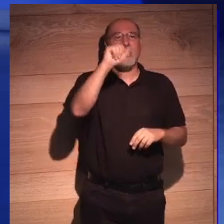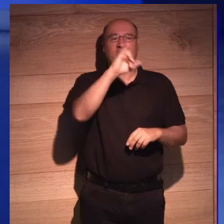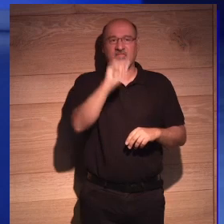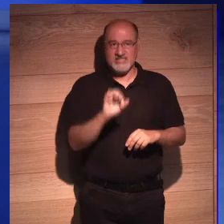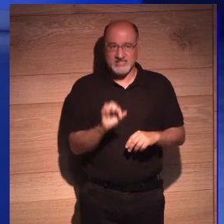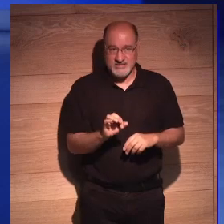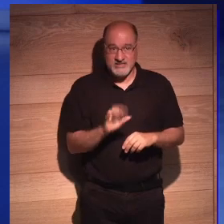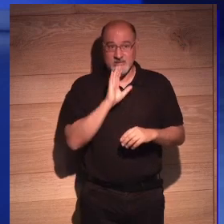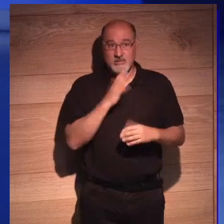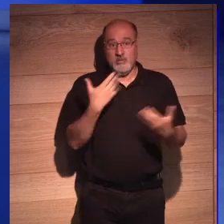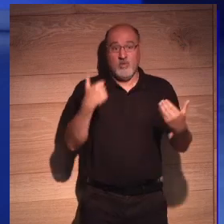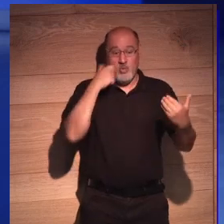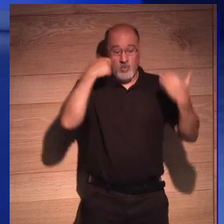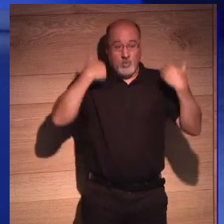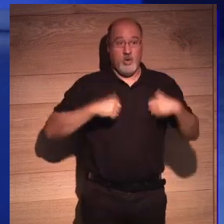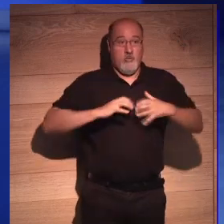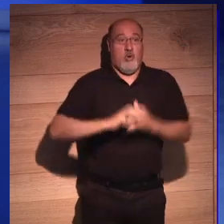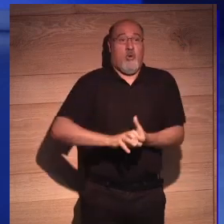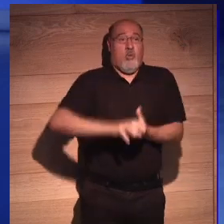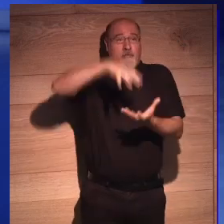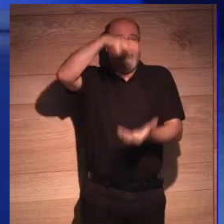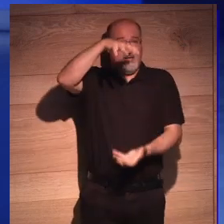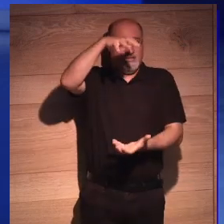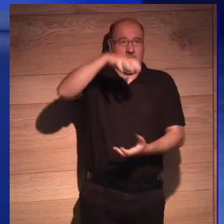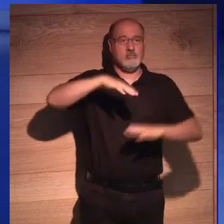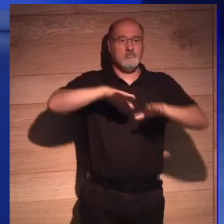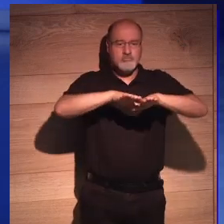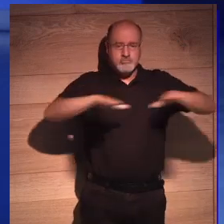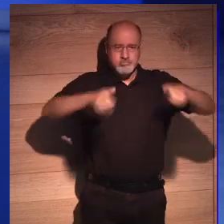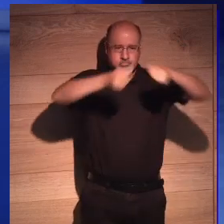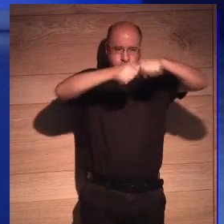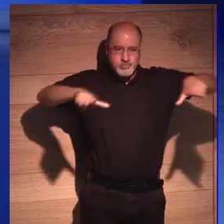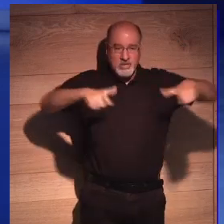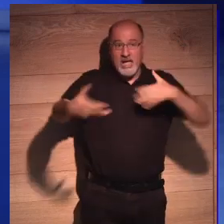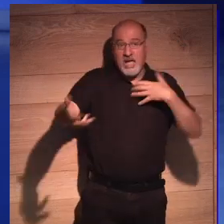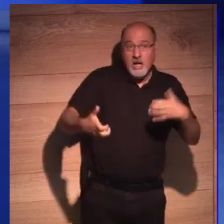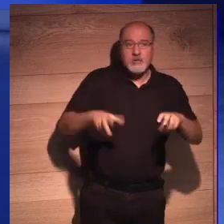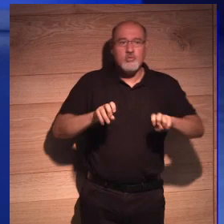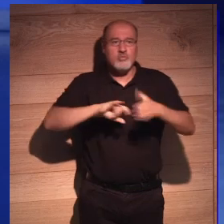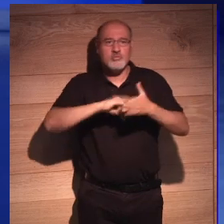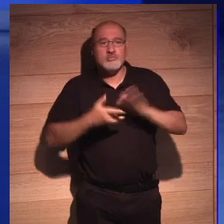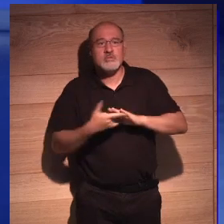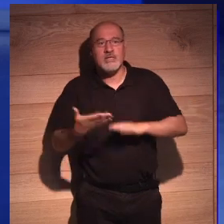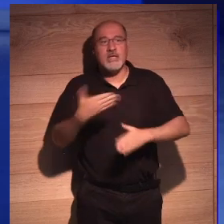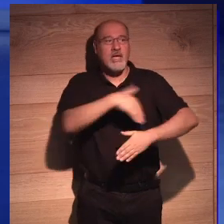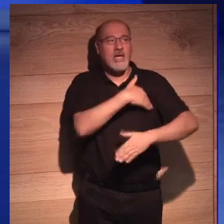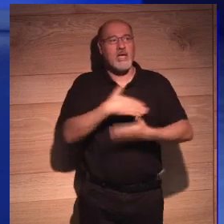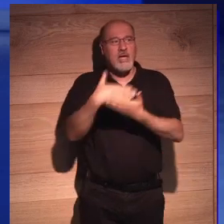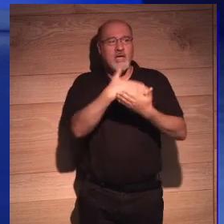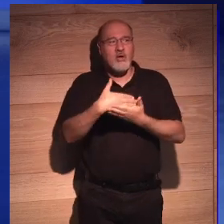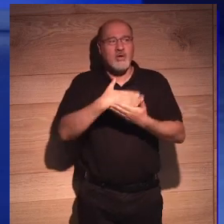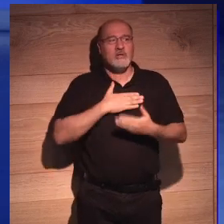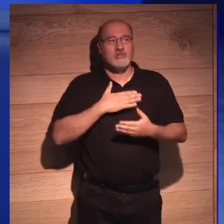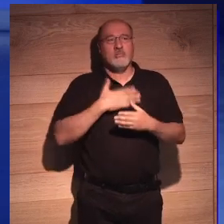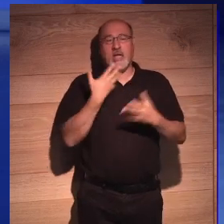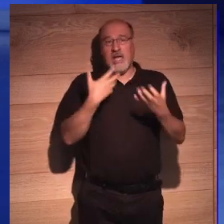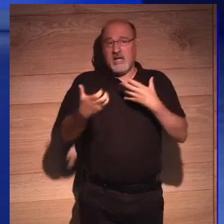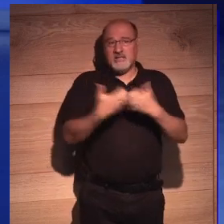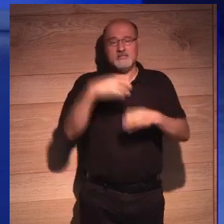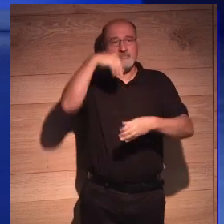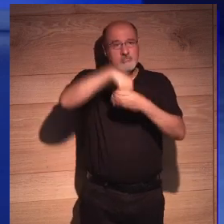Picasas. The augmented body is one of the results of the platform Arte and New Technologies from the